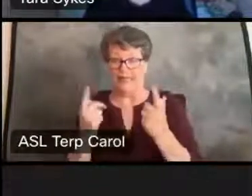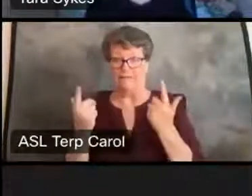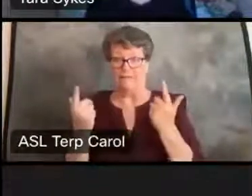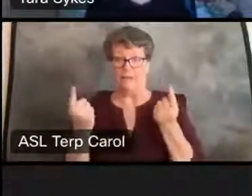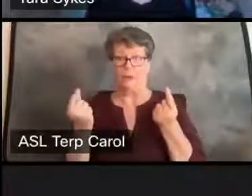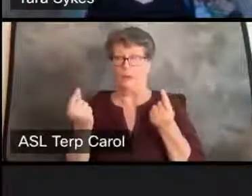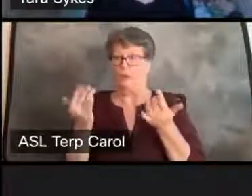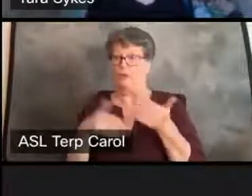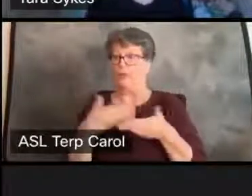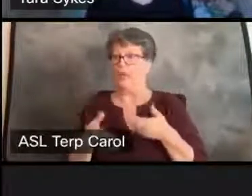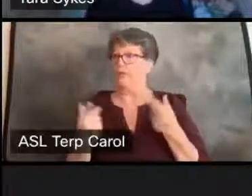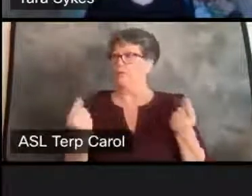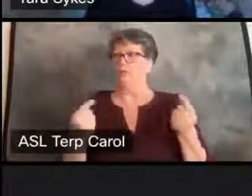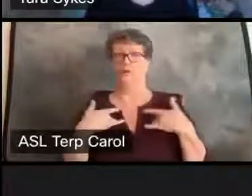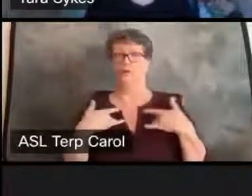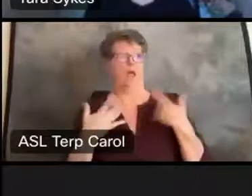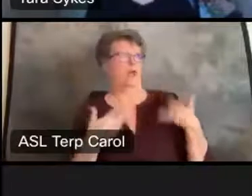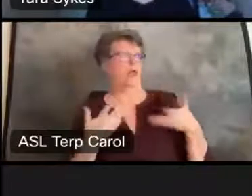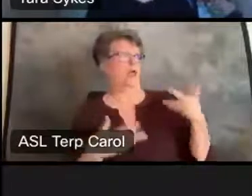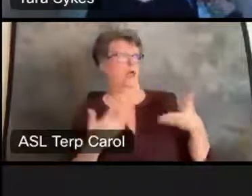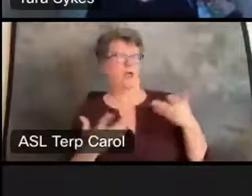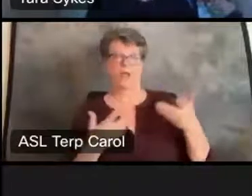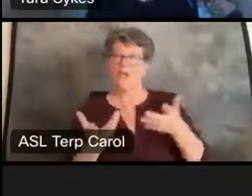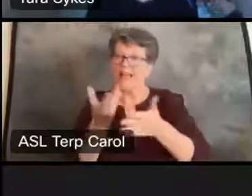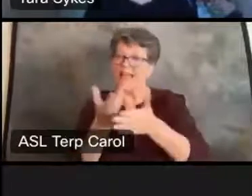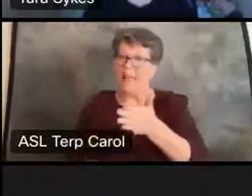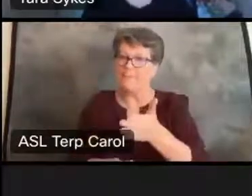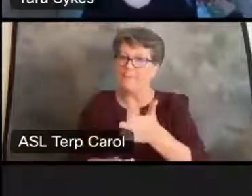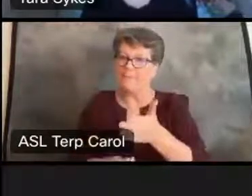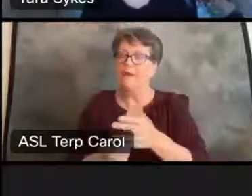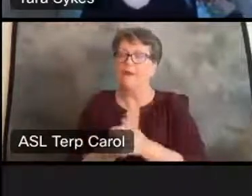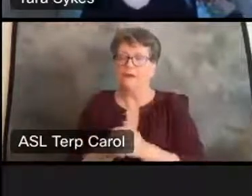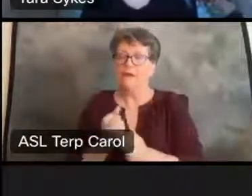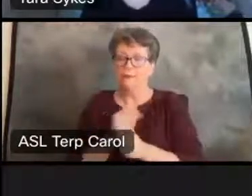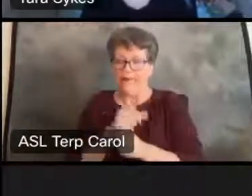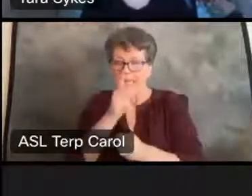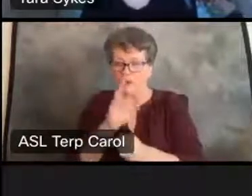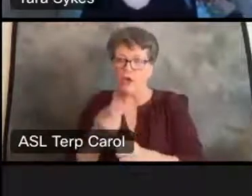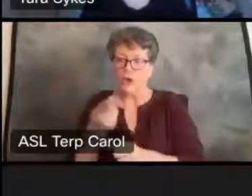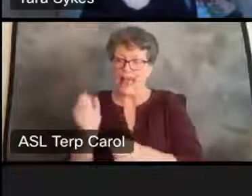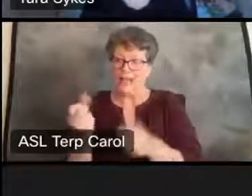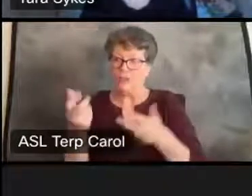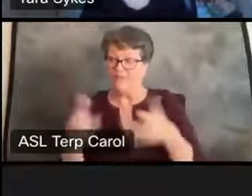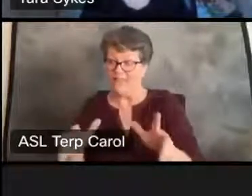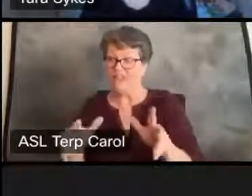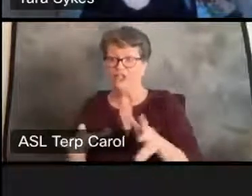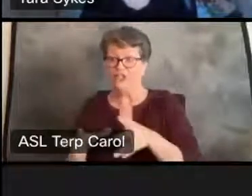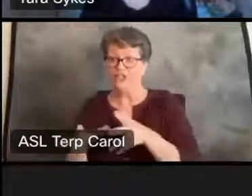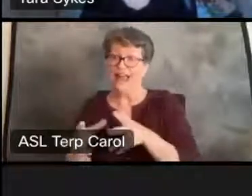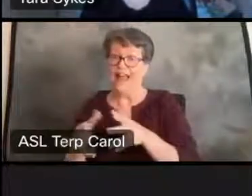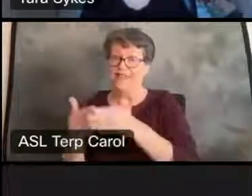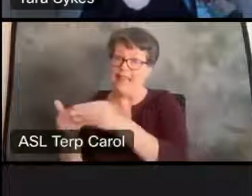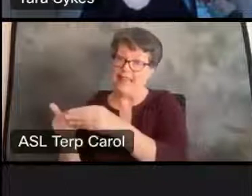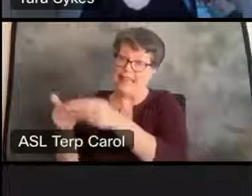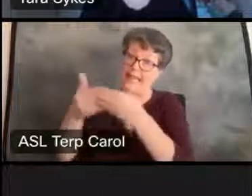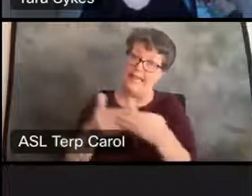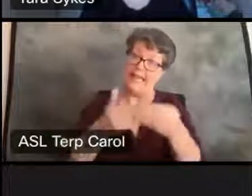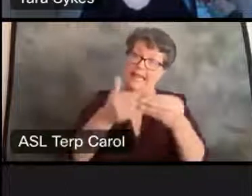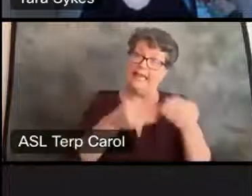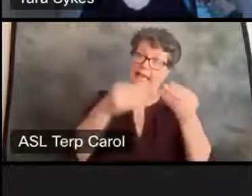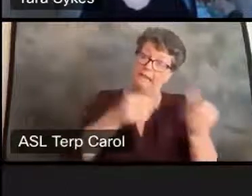working with the school districts, the K through 12 school districts, to ensure kind of a seamless transition for those who want